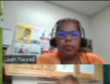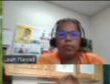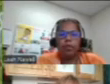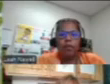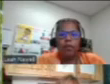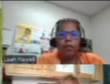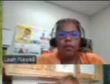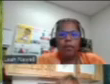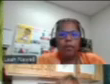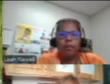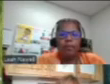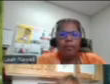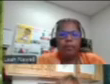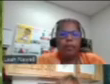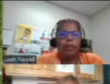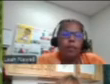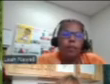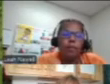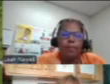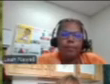bottom, I guess, of South America.